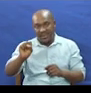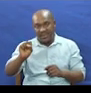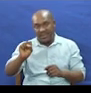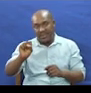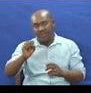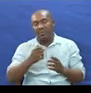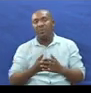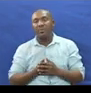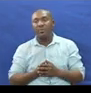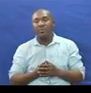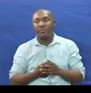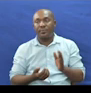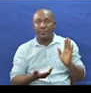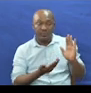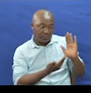Towards.